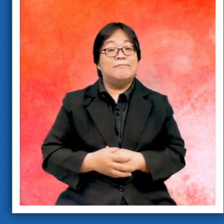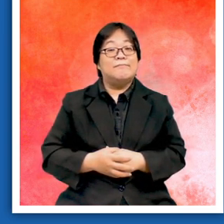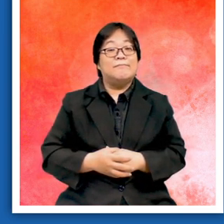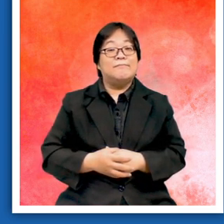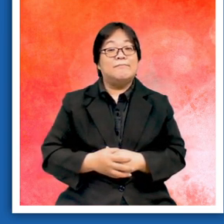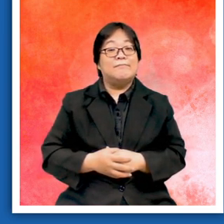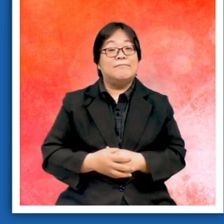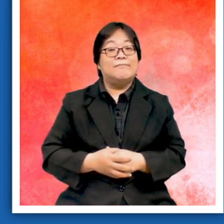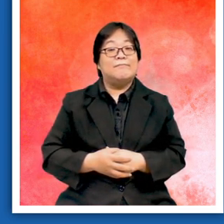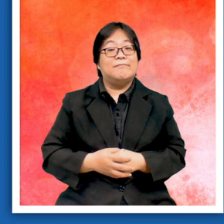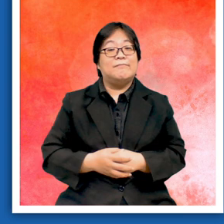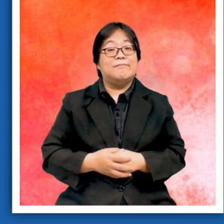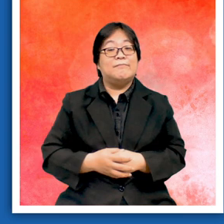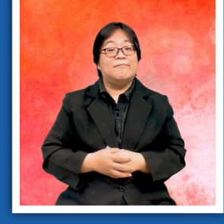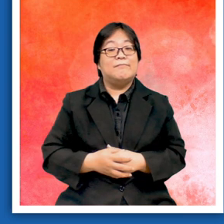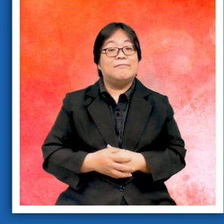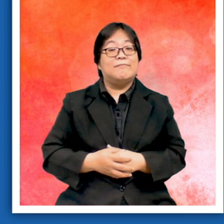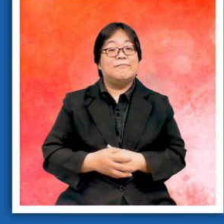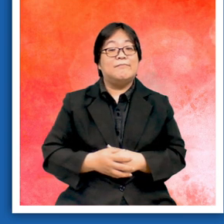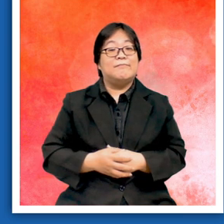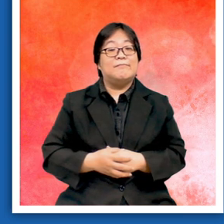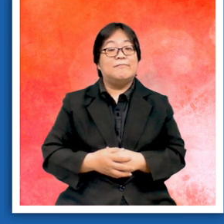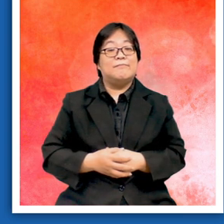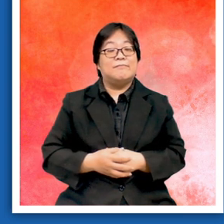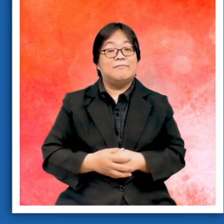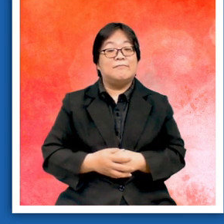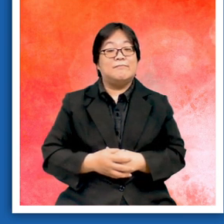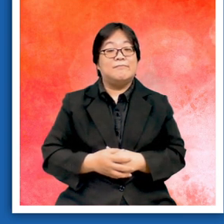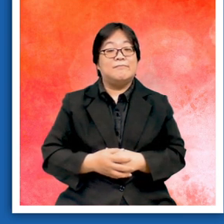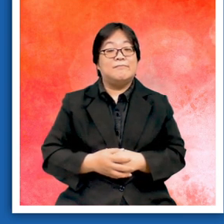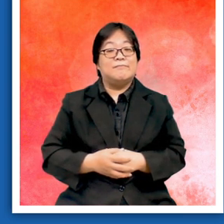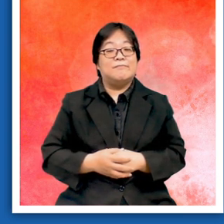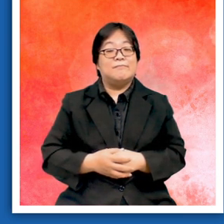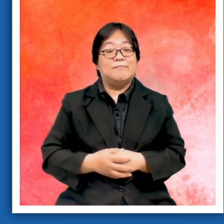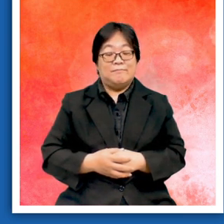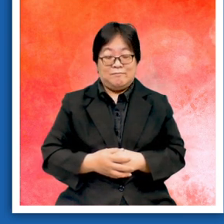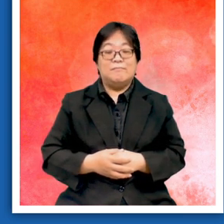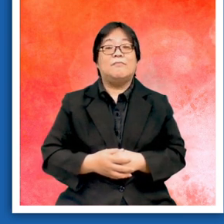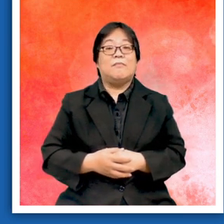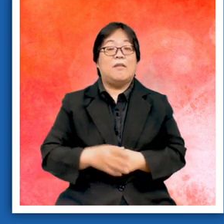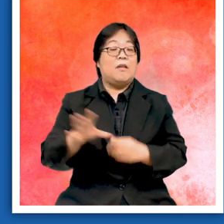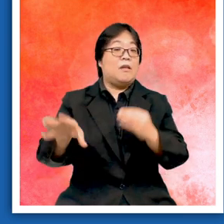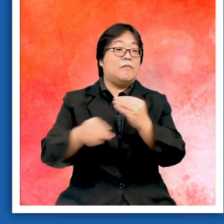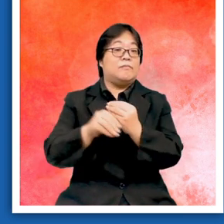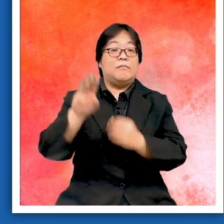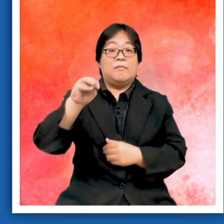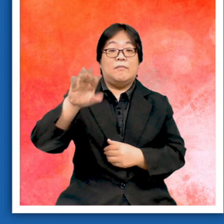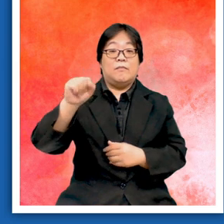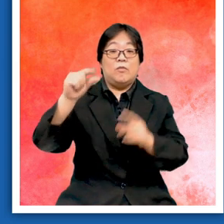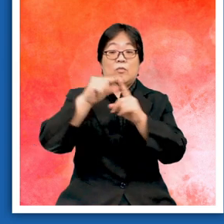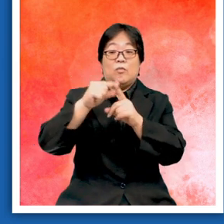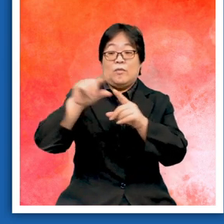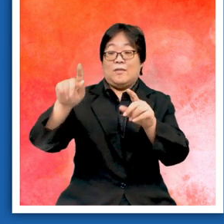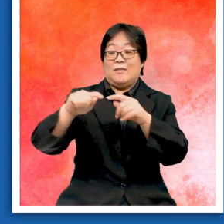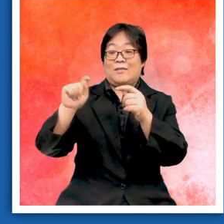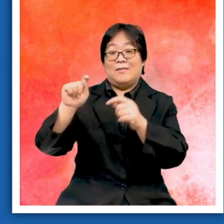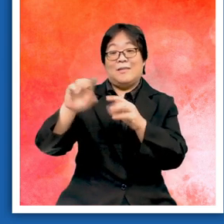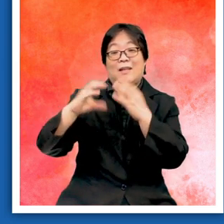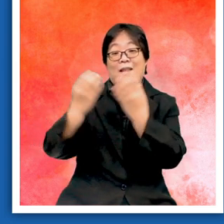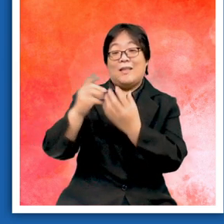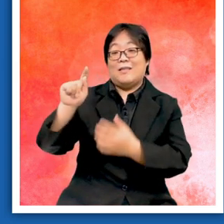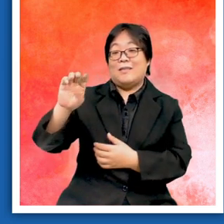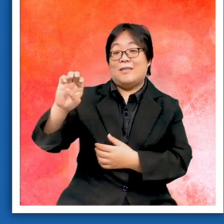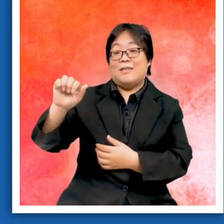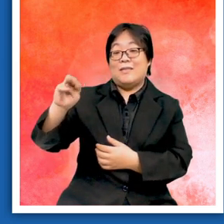that document created in the class teams will